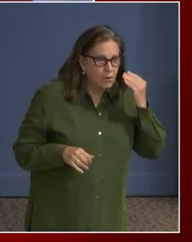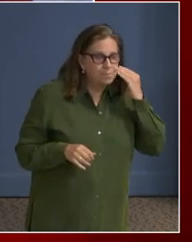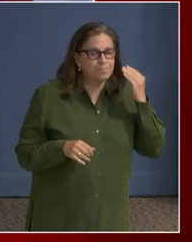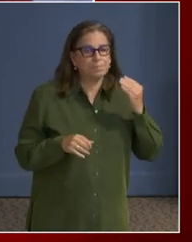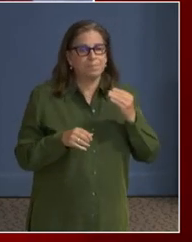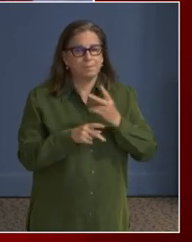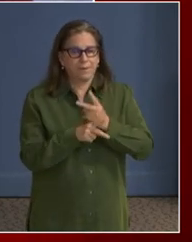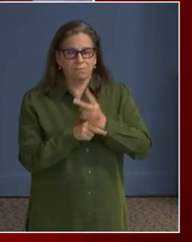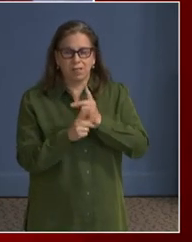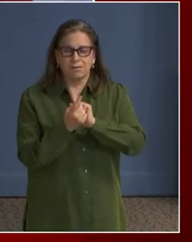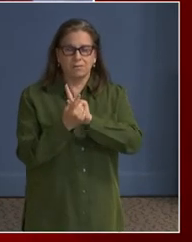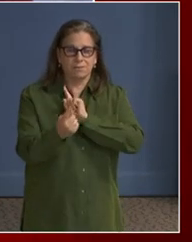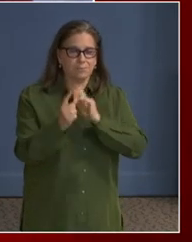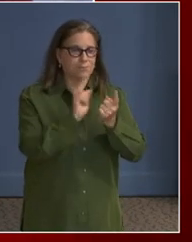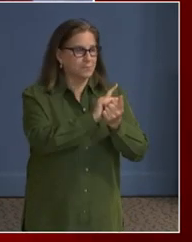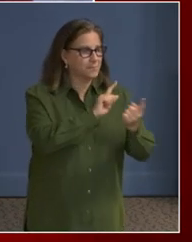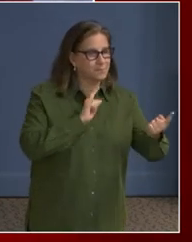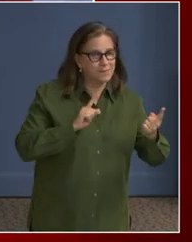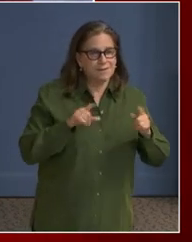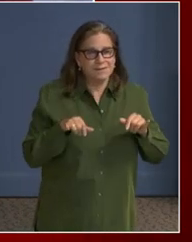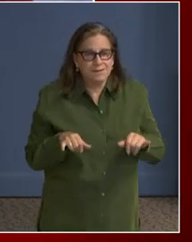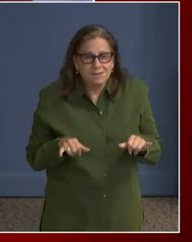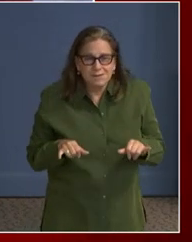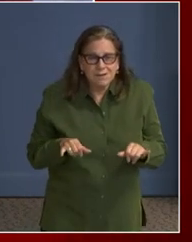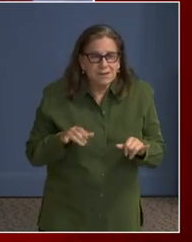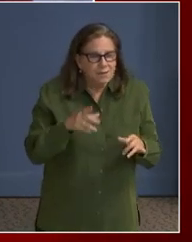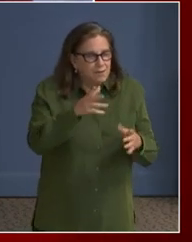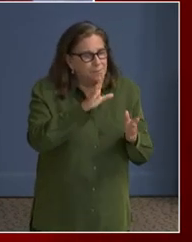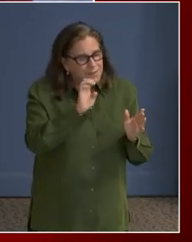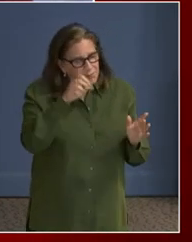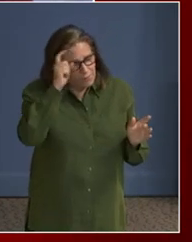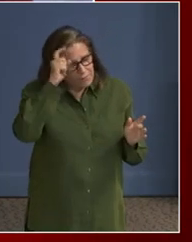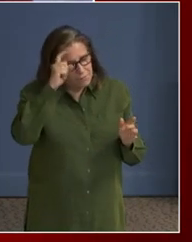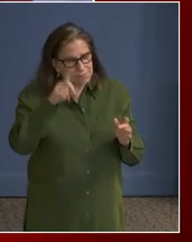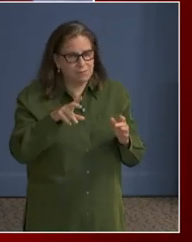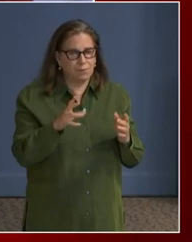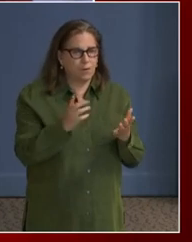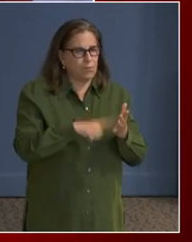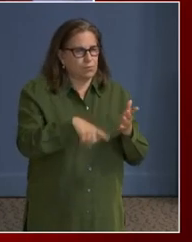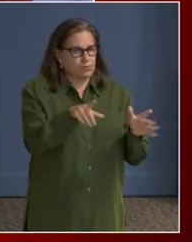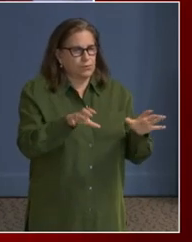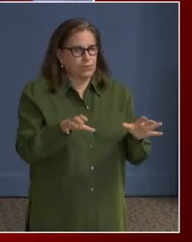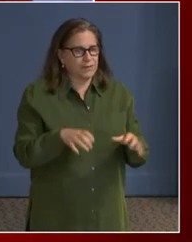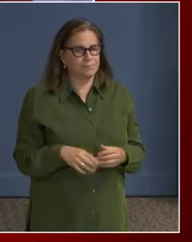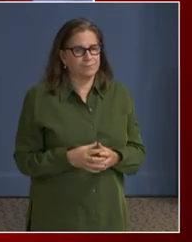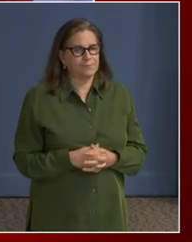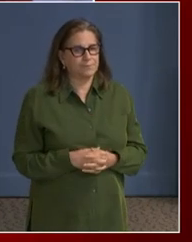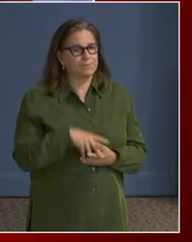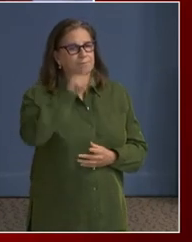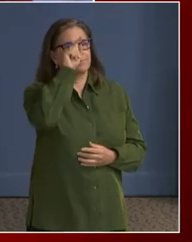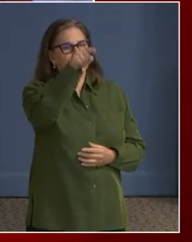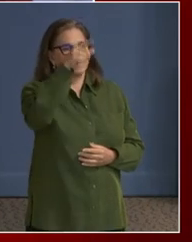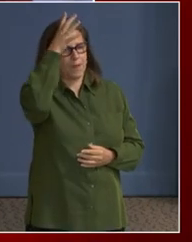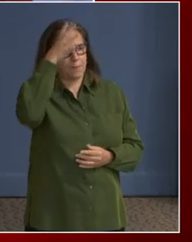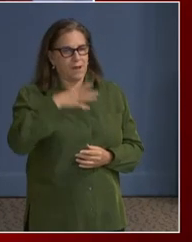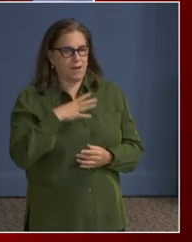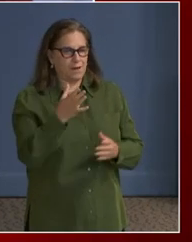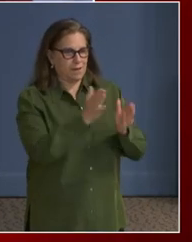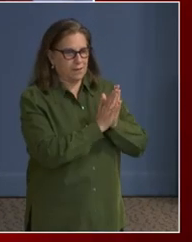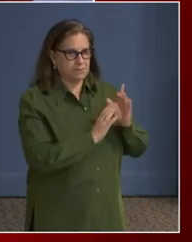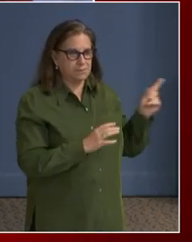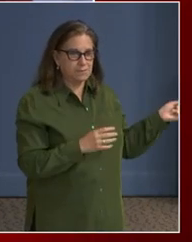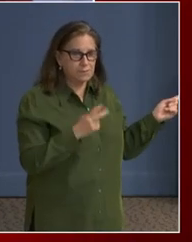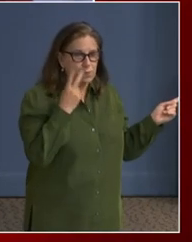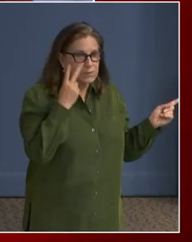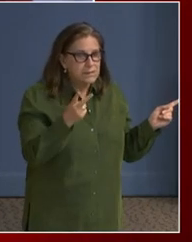people to be judicious about their activities as well. Yes, sir. I'm sure you saw the news about the name